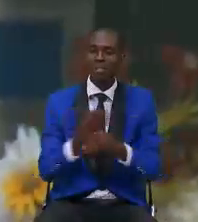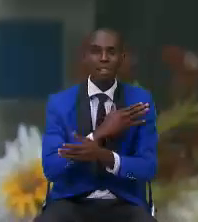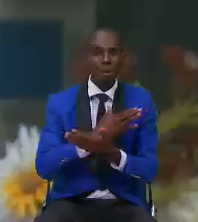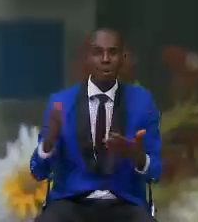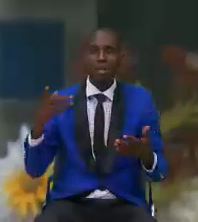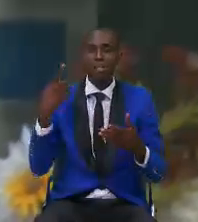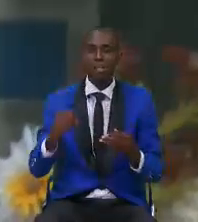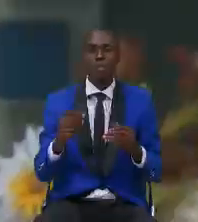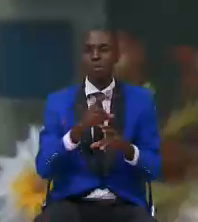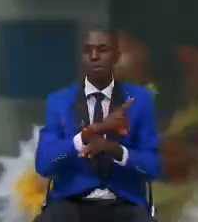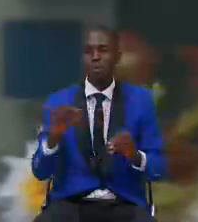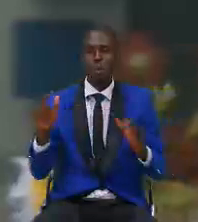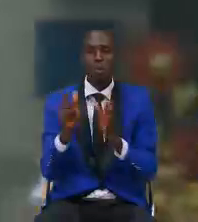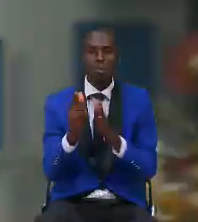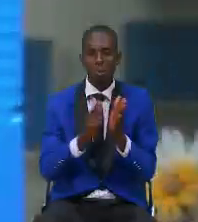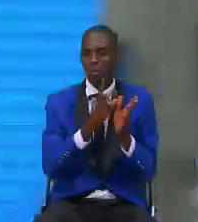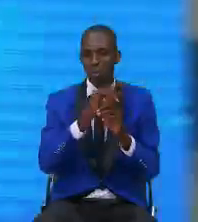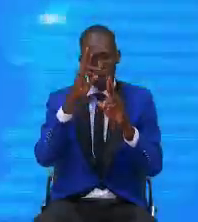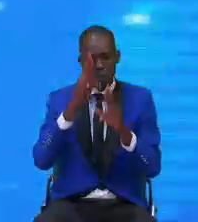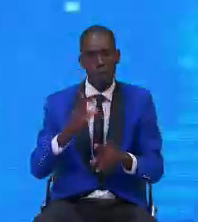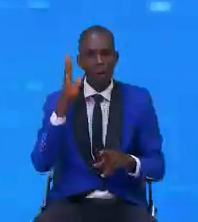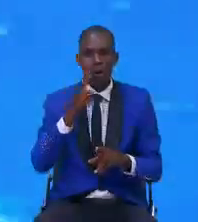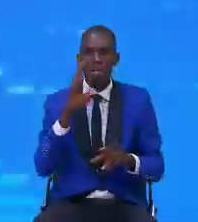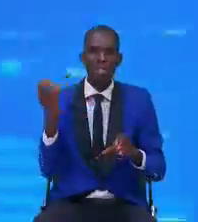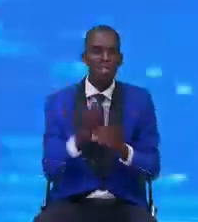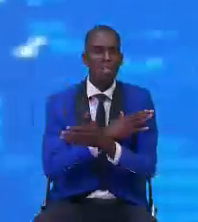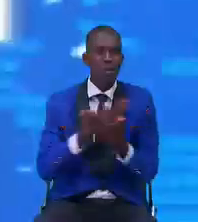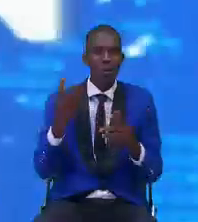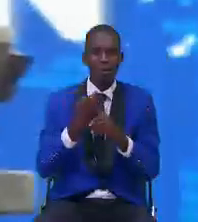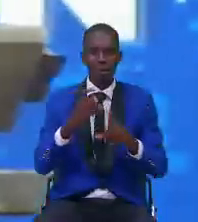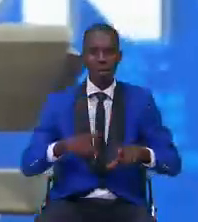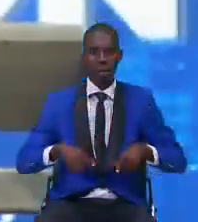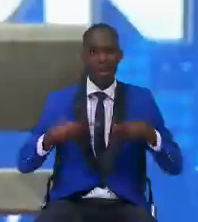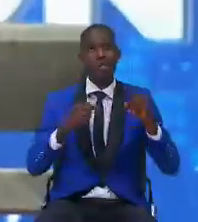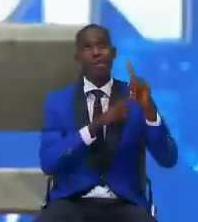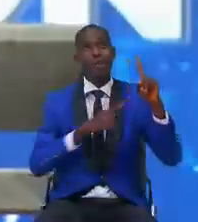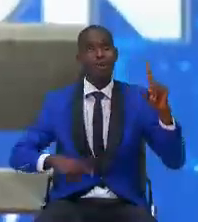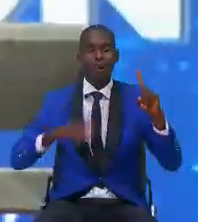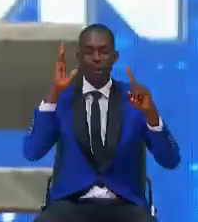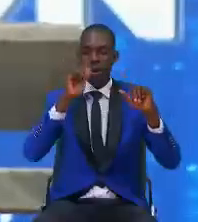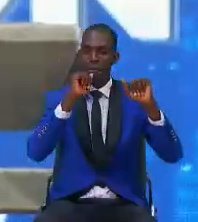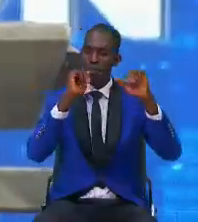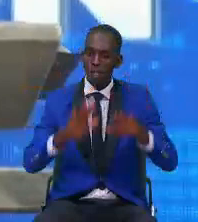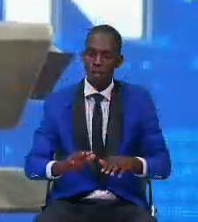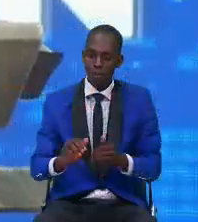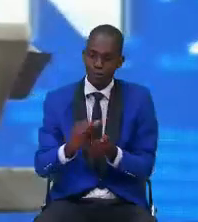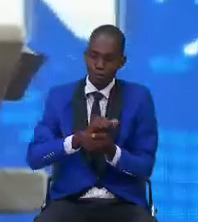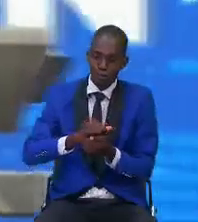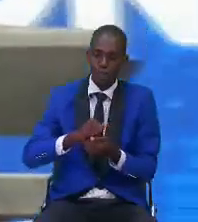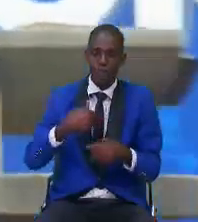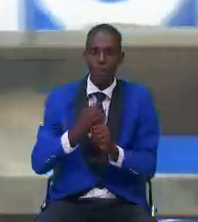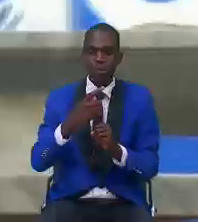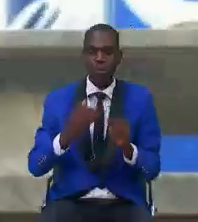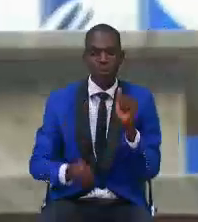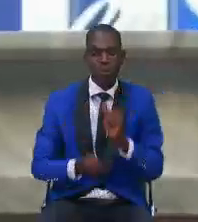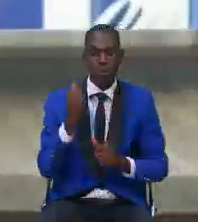The wickedness will be taken away. The lawlessness in your life will be taken away. And the Lord will